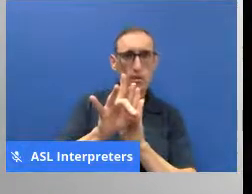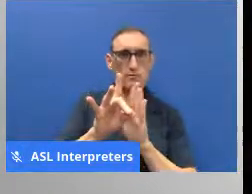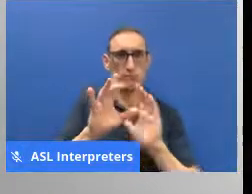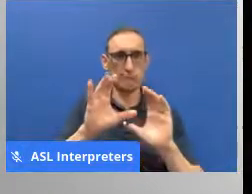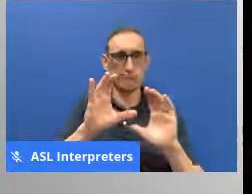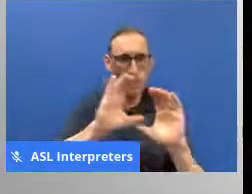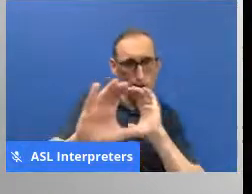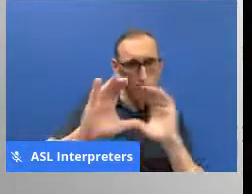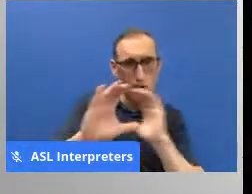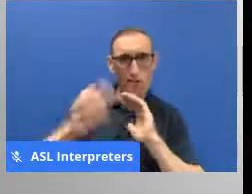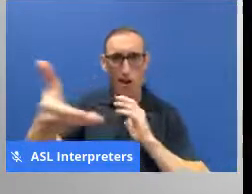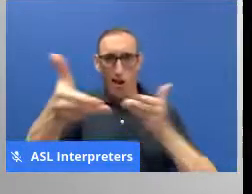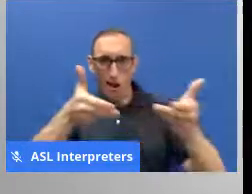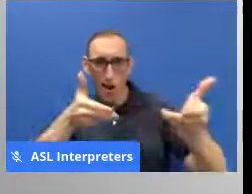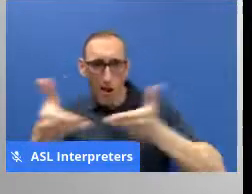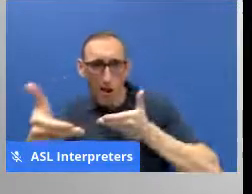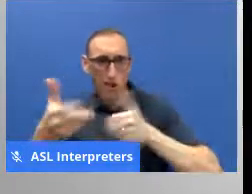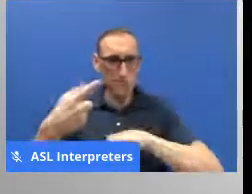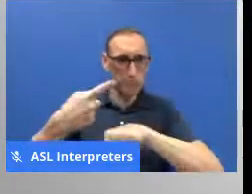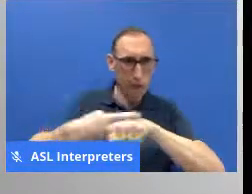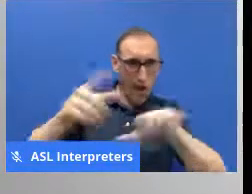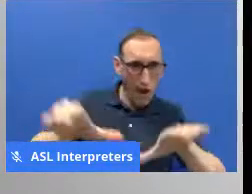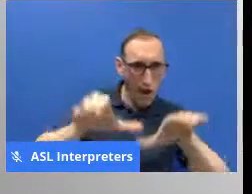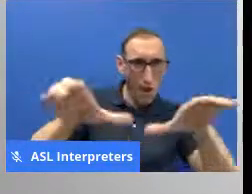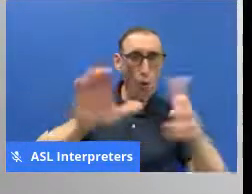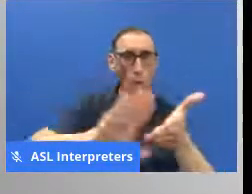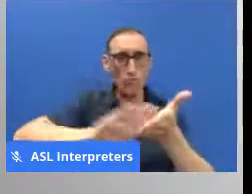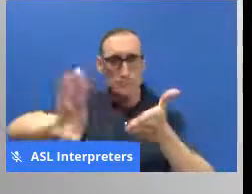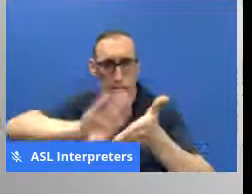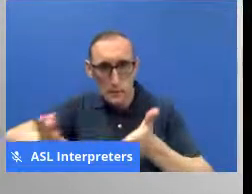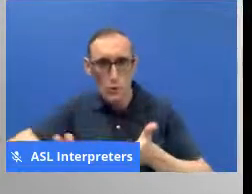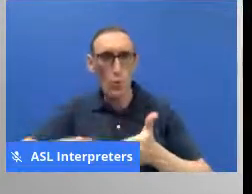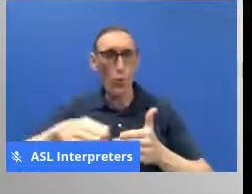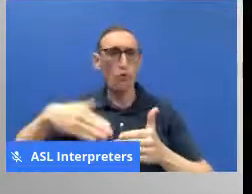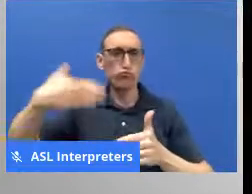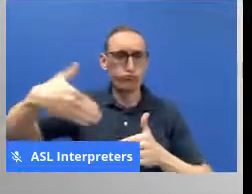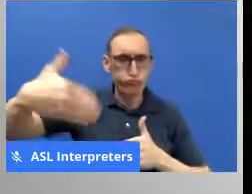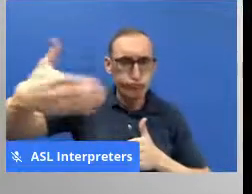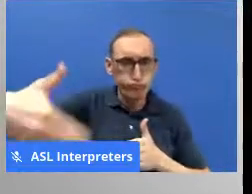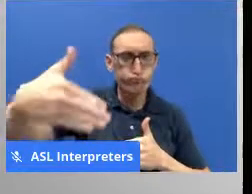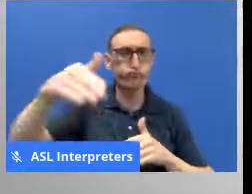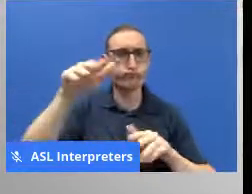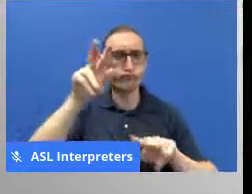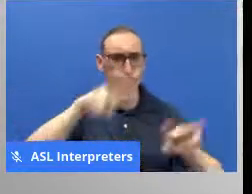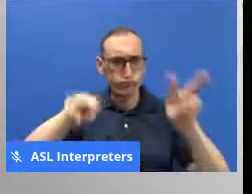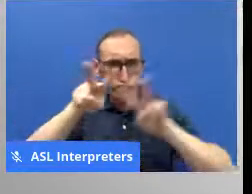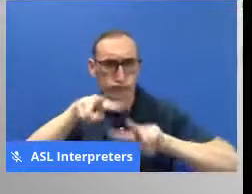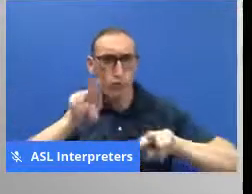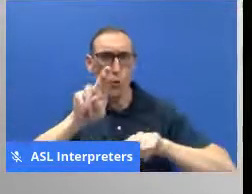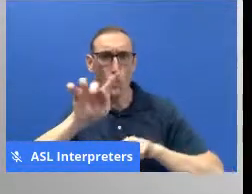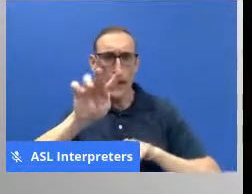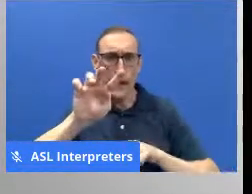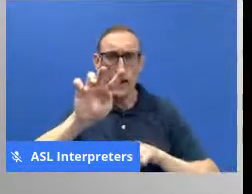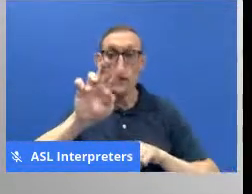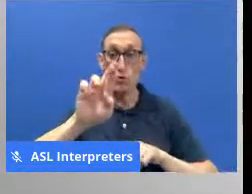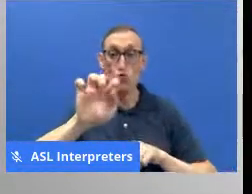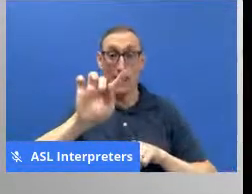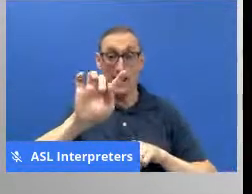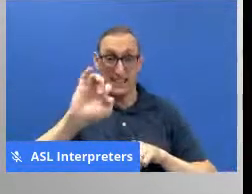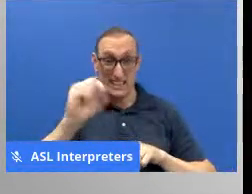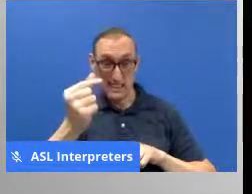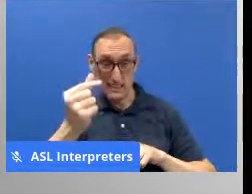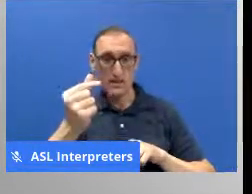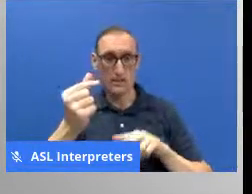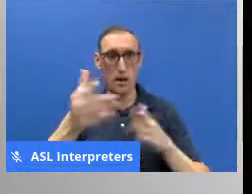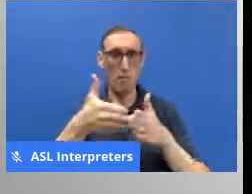hiring, disciplinary action or dismissal or periodic evaluation or rating of a public officer